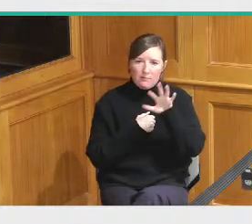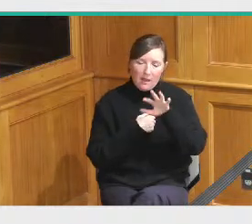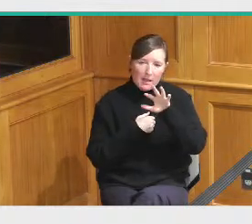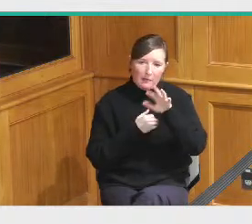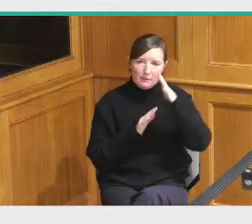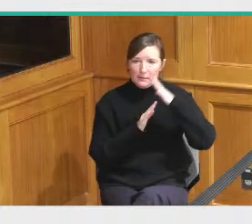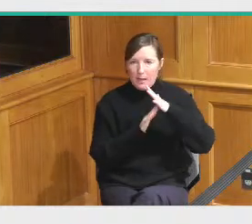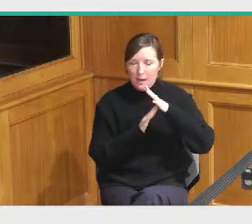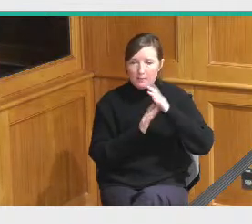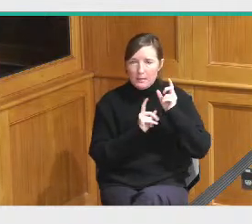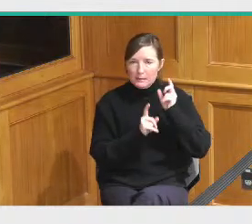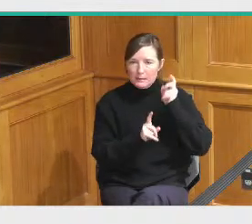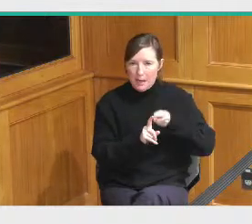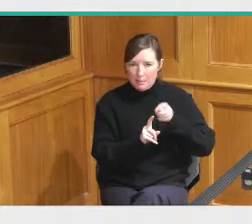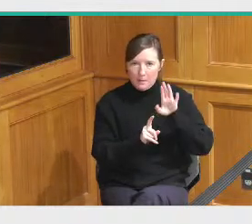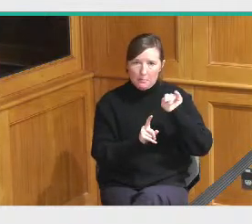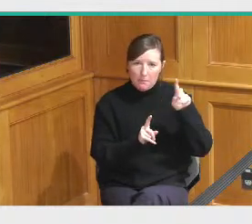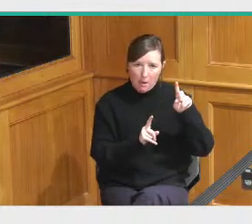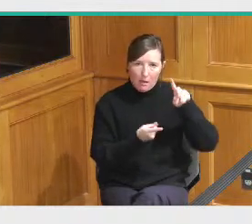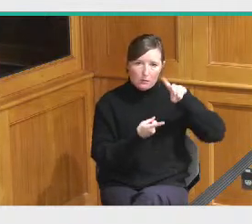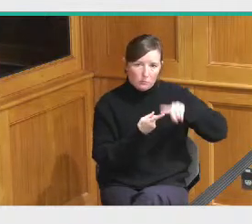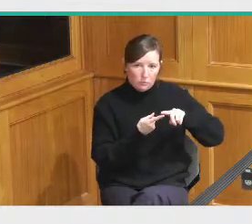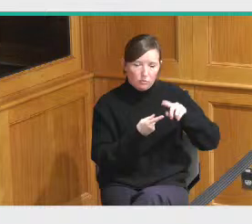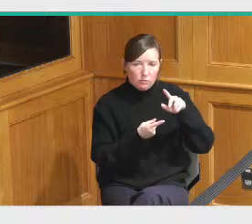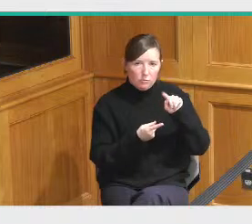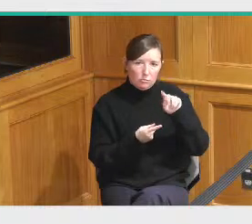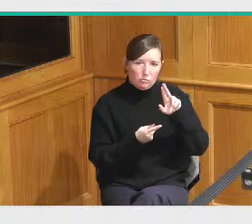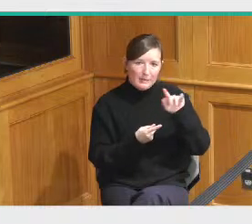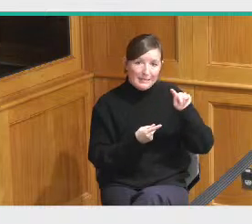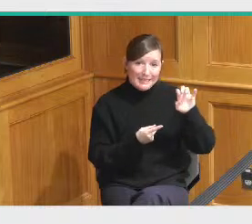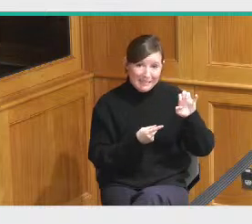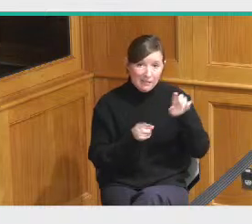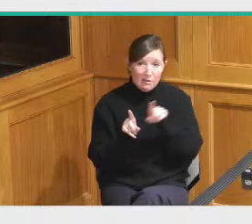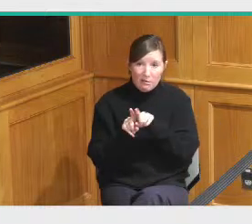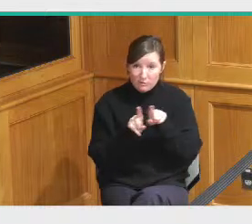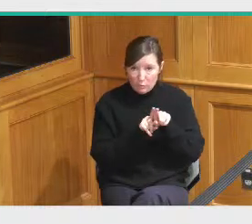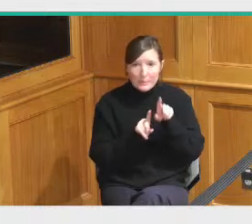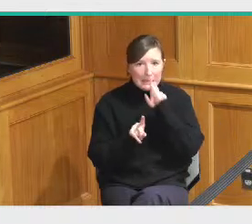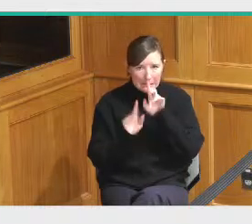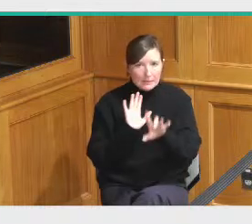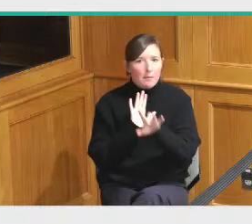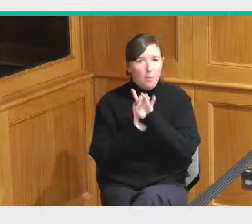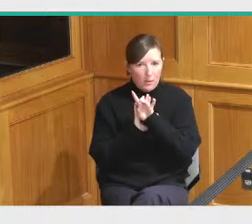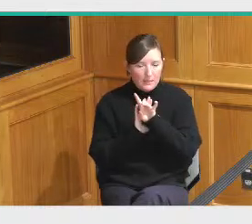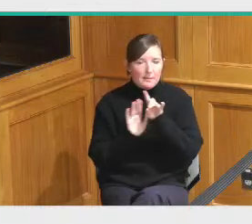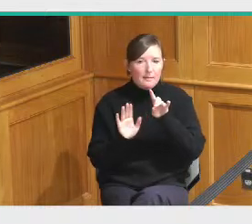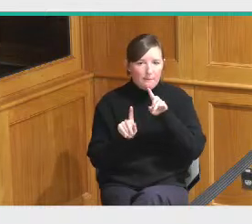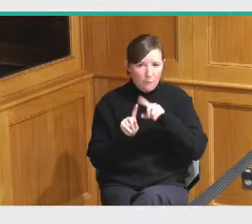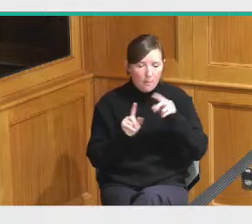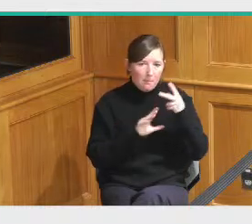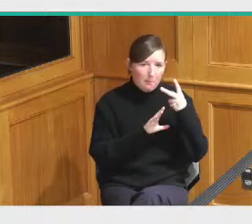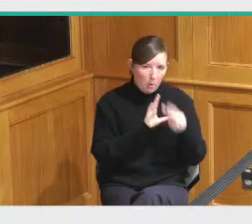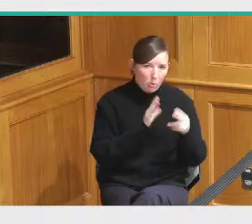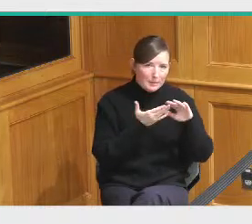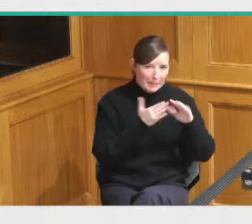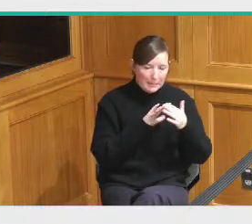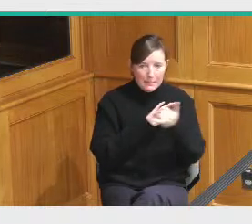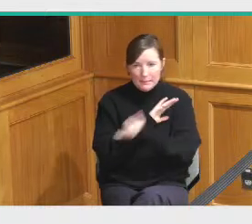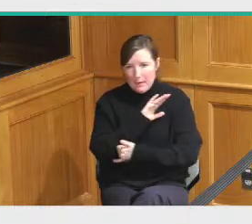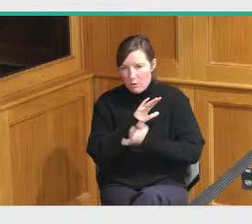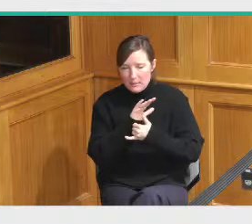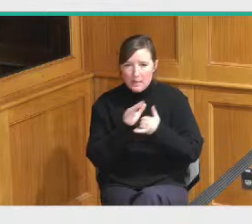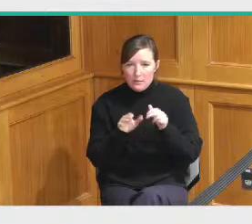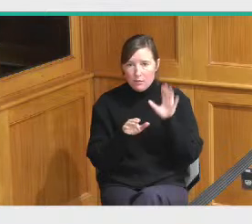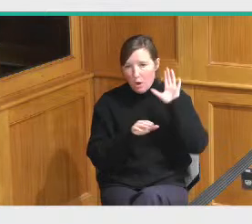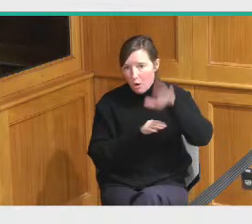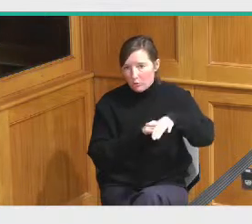that that revenue to the bond trustee, and also would be appointed and is appointed by the county and the city as the ongoing advisor and consultant